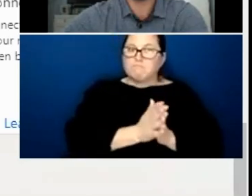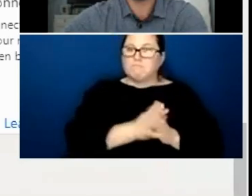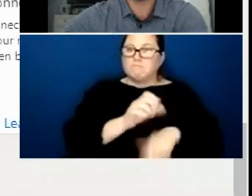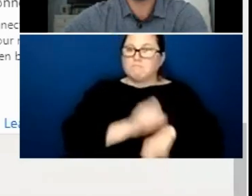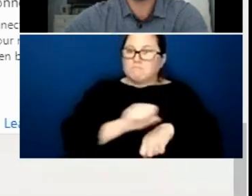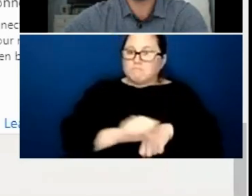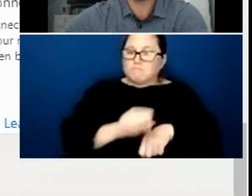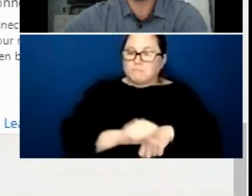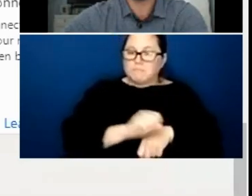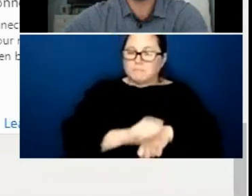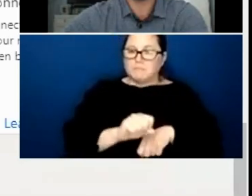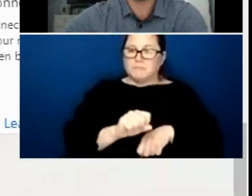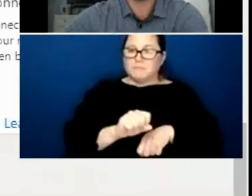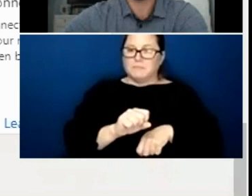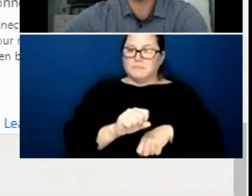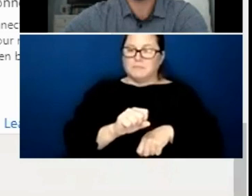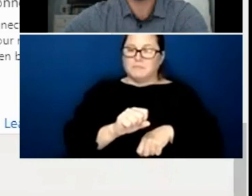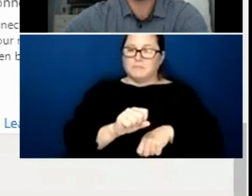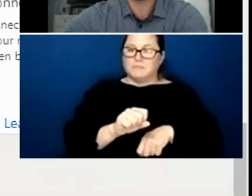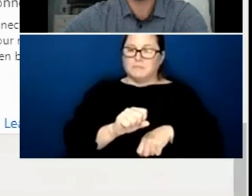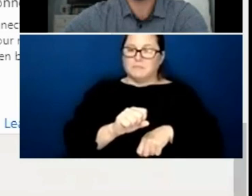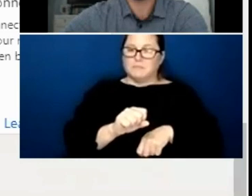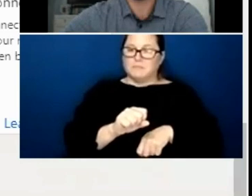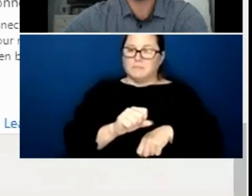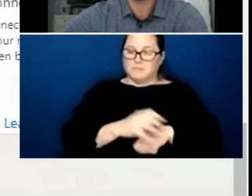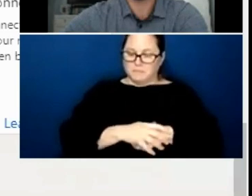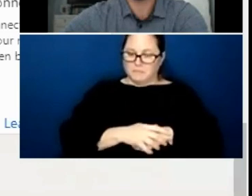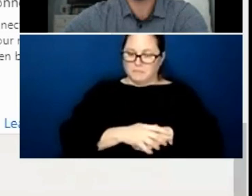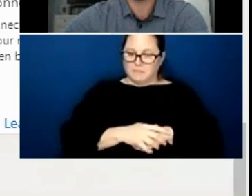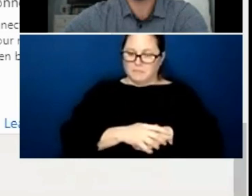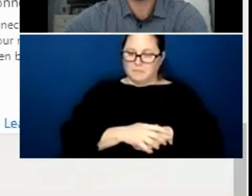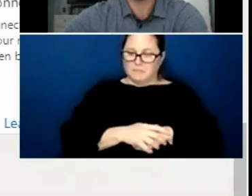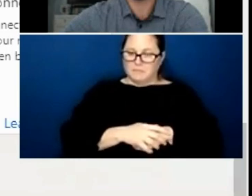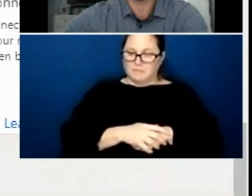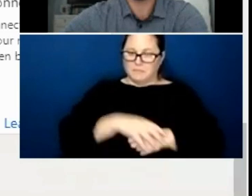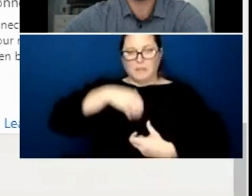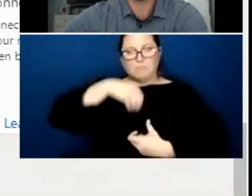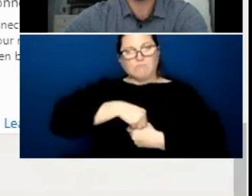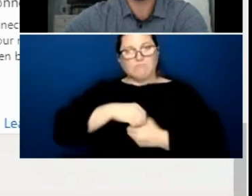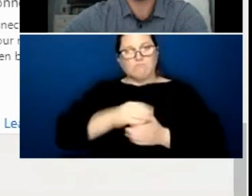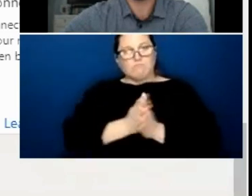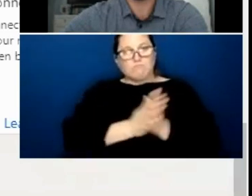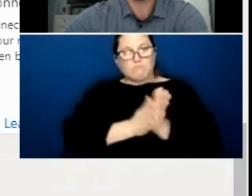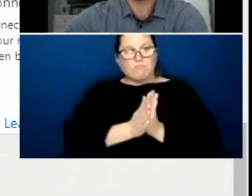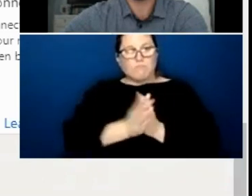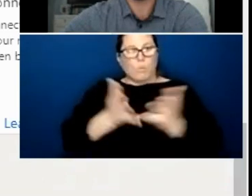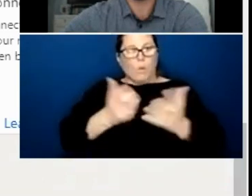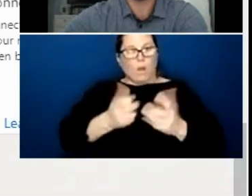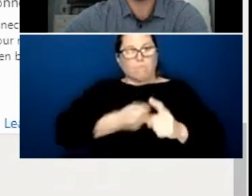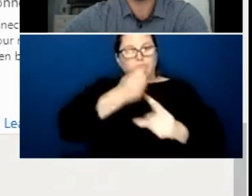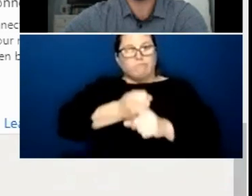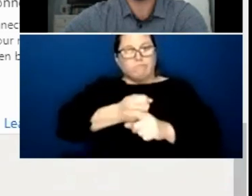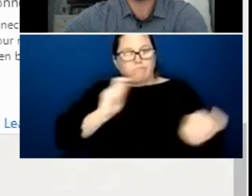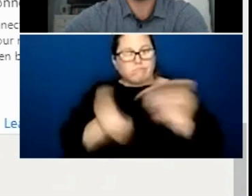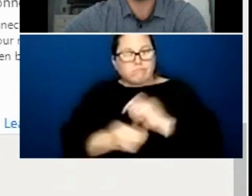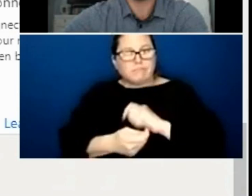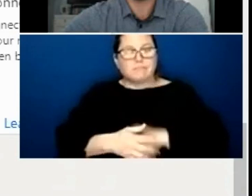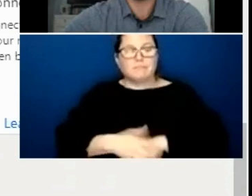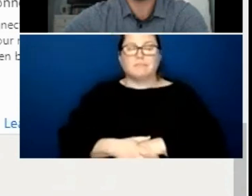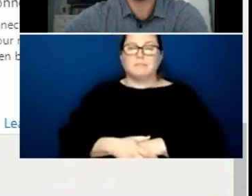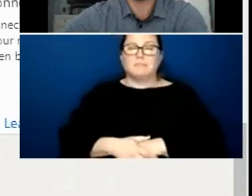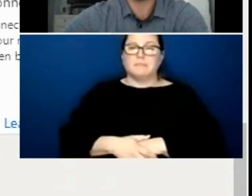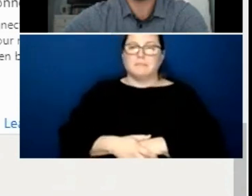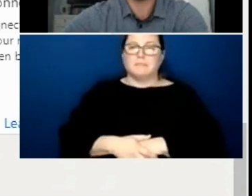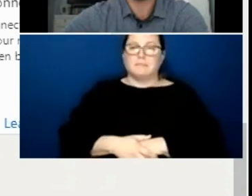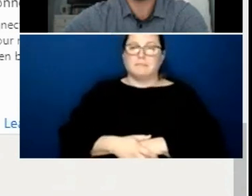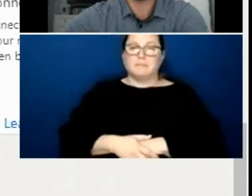be someone who is motivated to make a difference. Wonderful, wonderful. And students, raise your